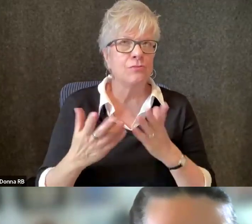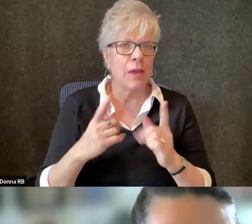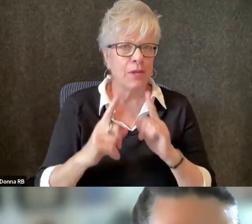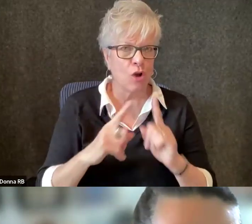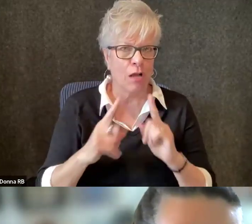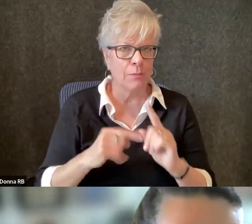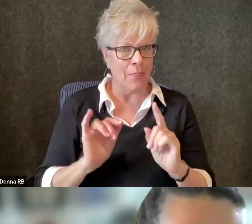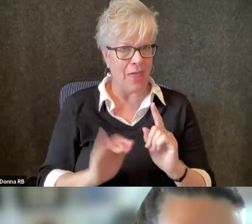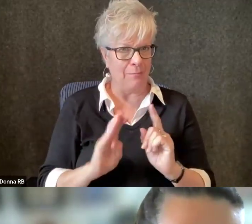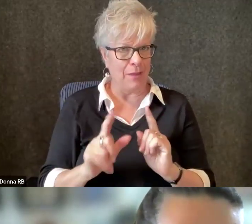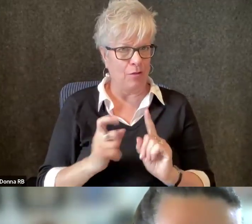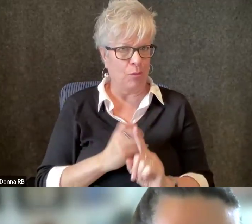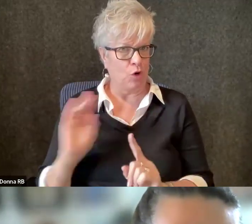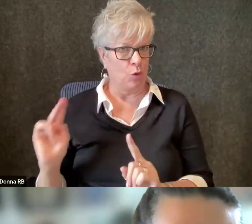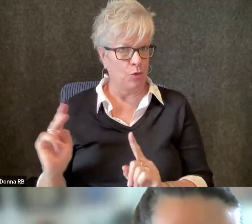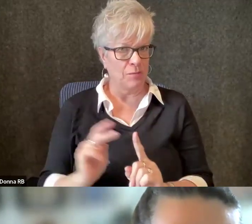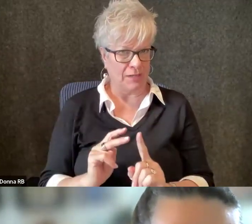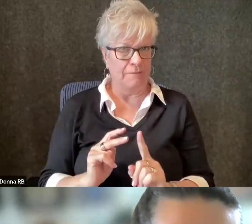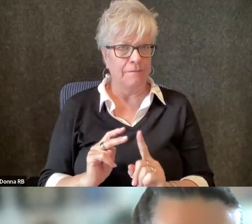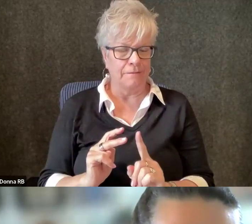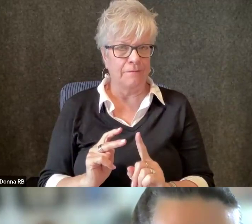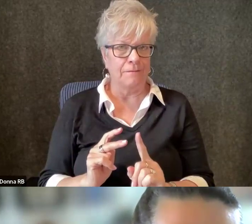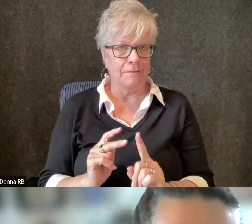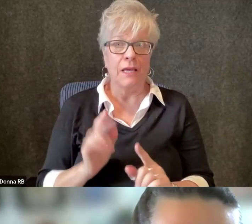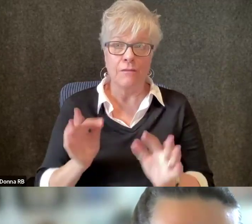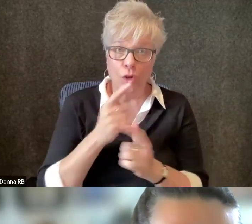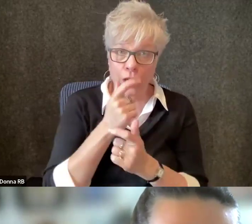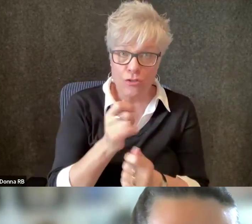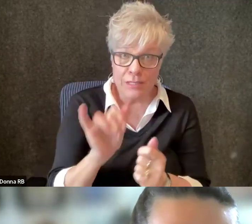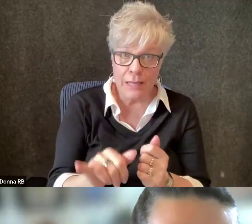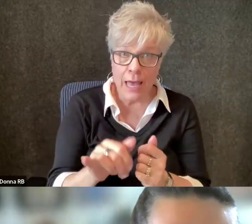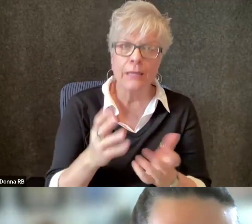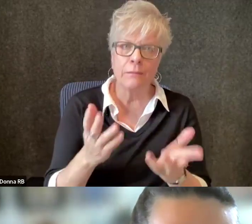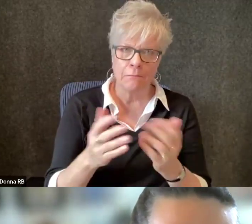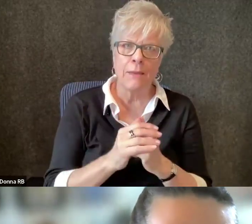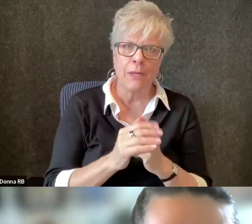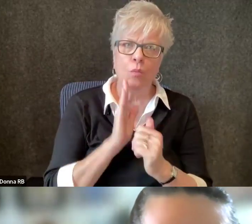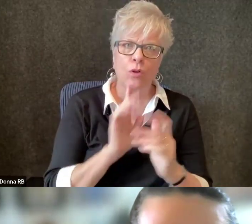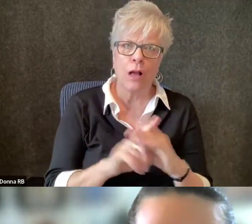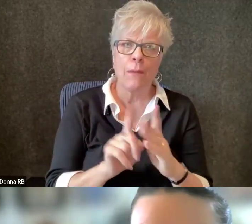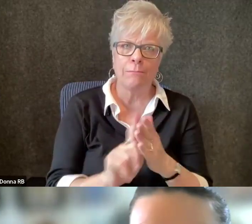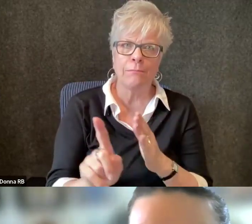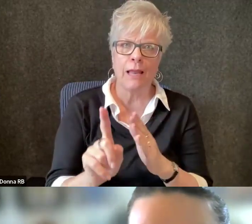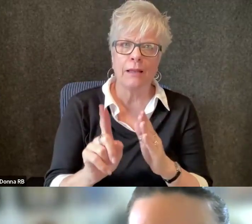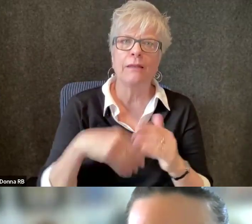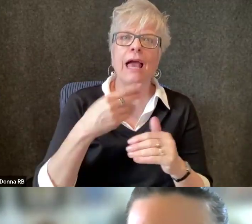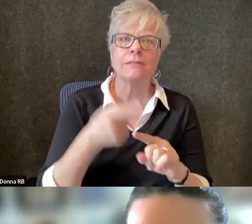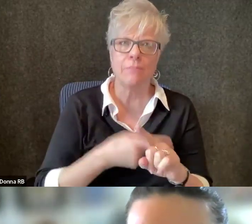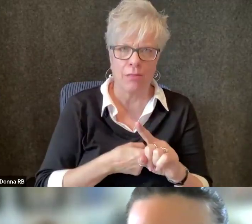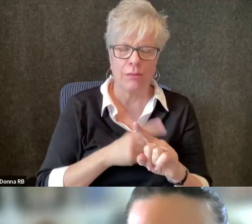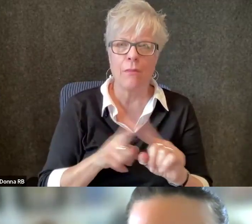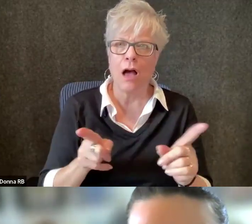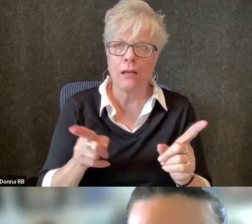her perspective. So we might, for those of you interested in that, we might have her come on, but I'd be interested in hearing from